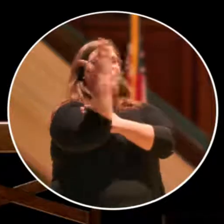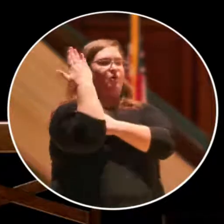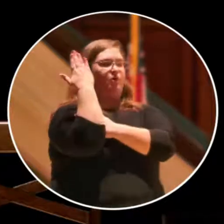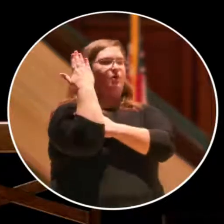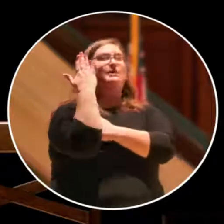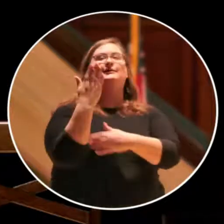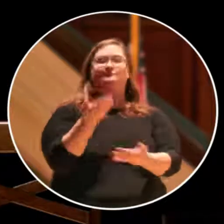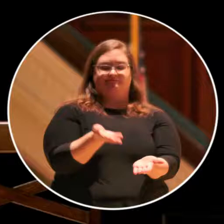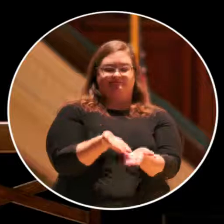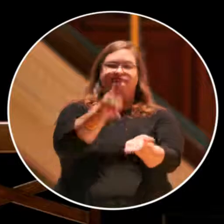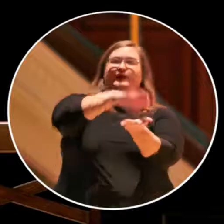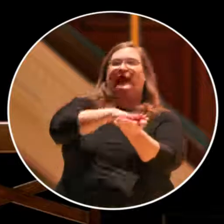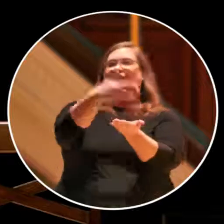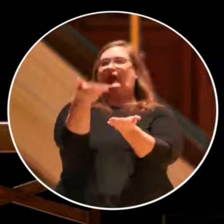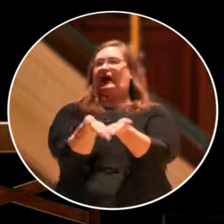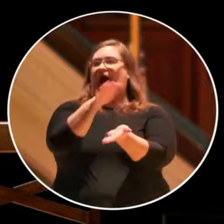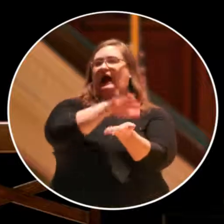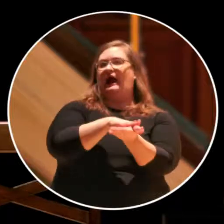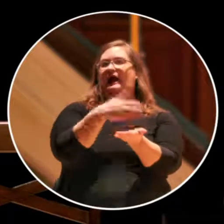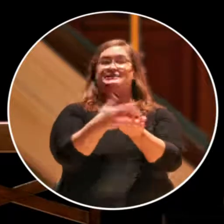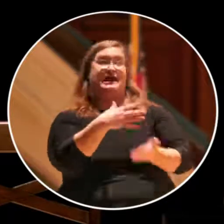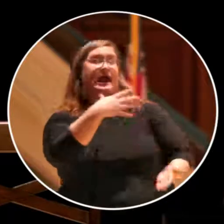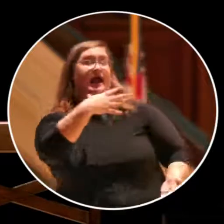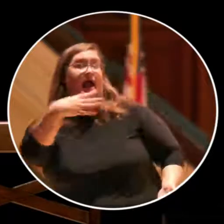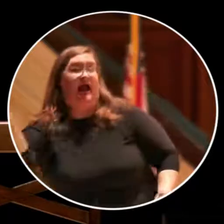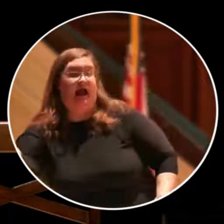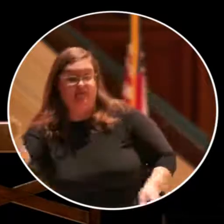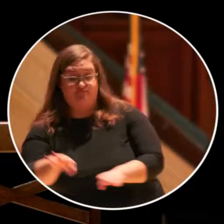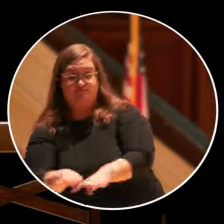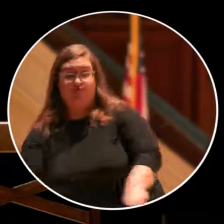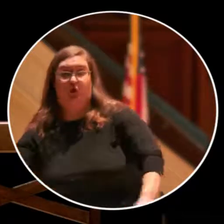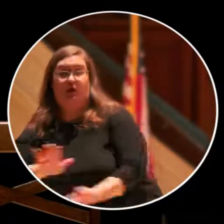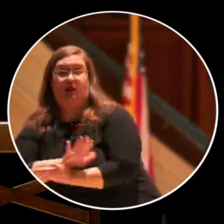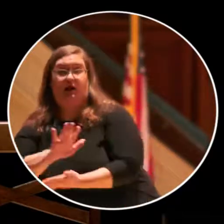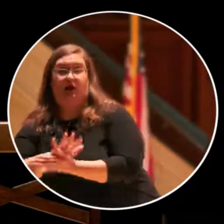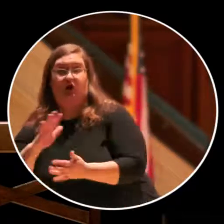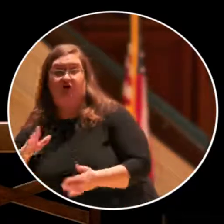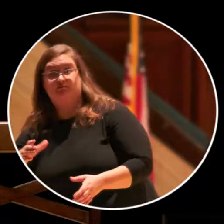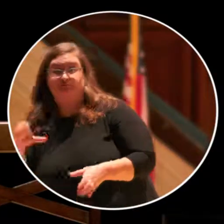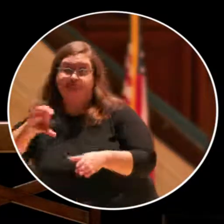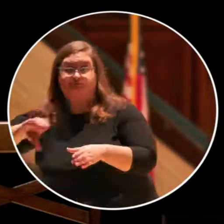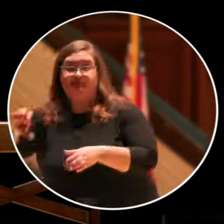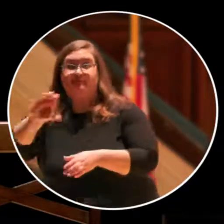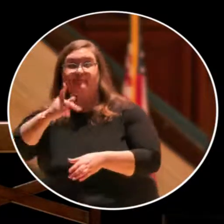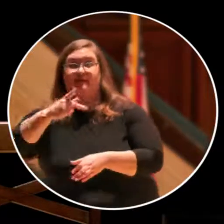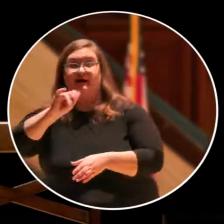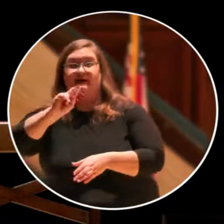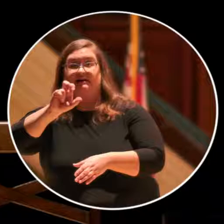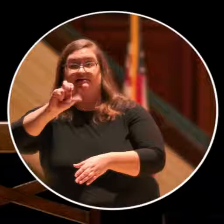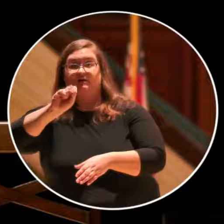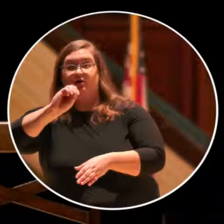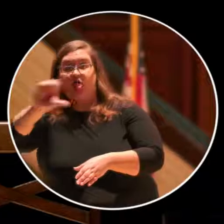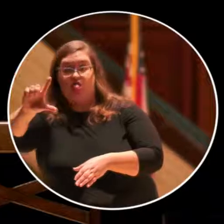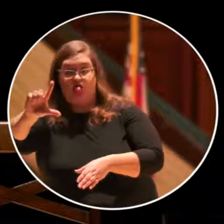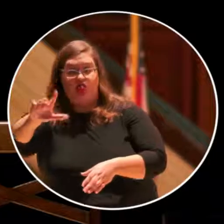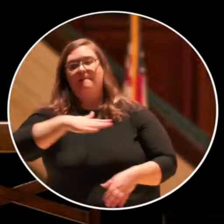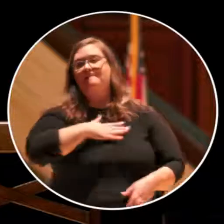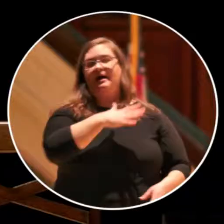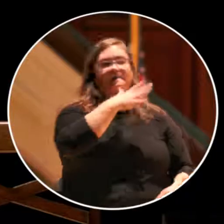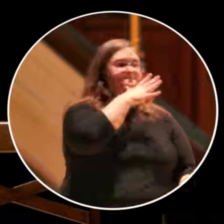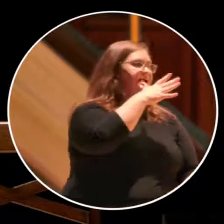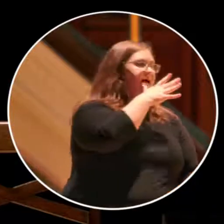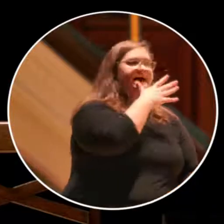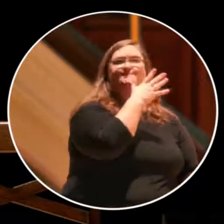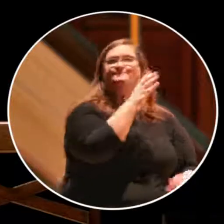of pancakes and pine sol, right, Norma? That meant Mom was home. Mom didn't work an extra